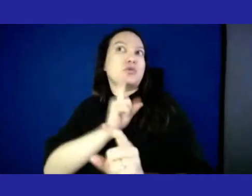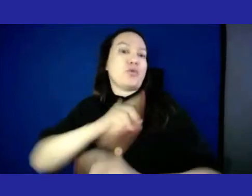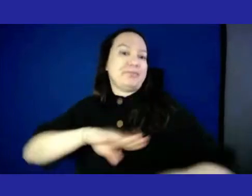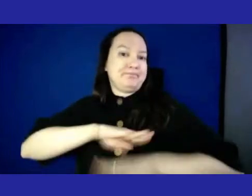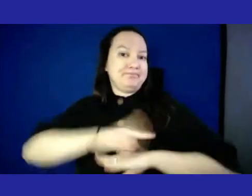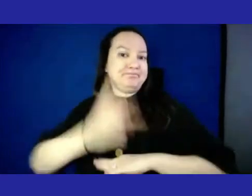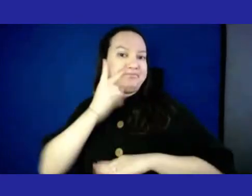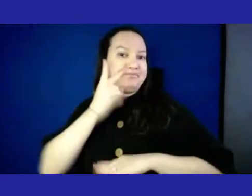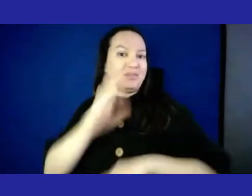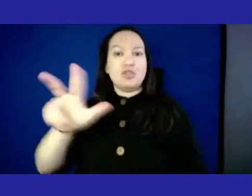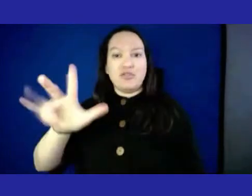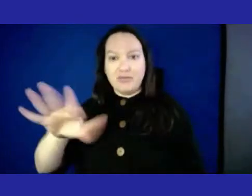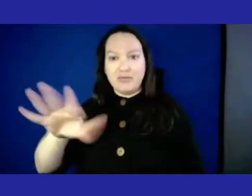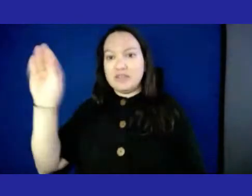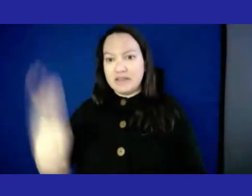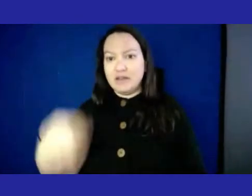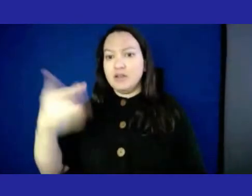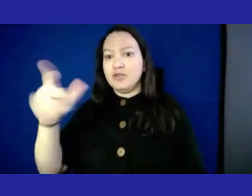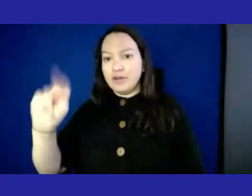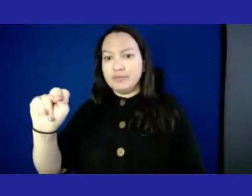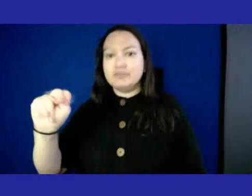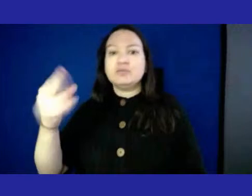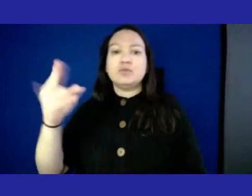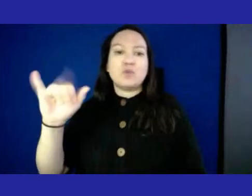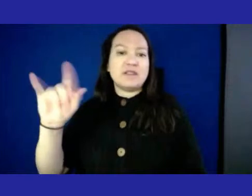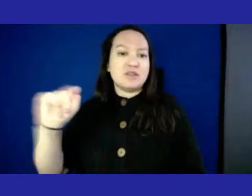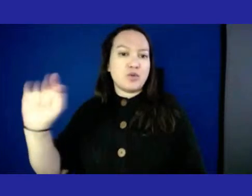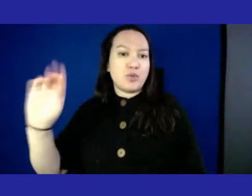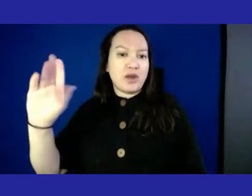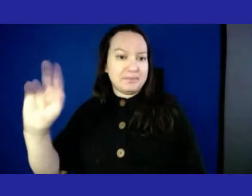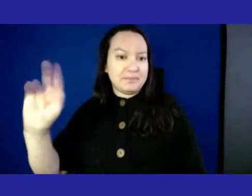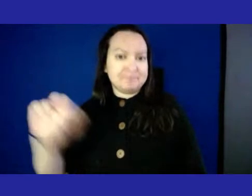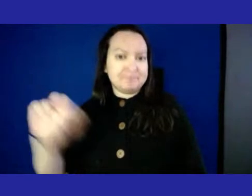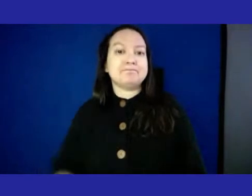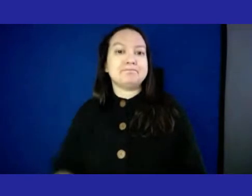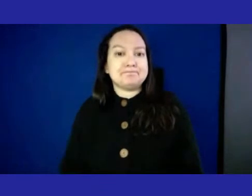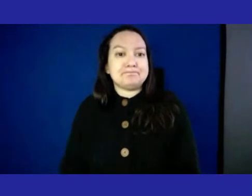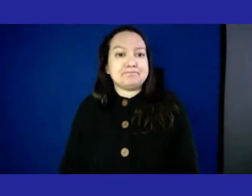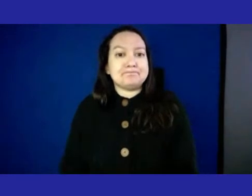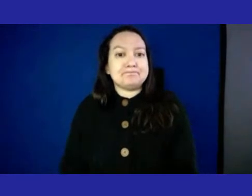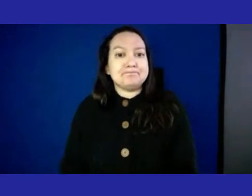see 35% both for Huron and Witt O'Brien in that regard.